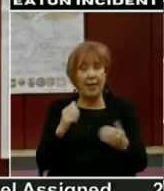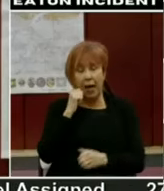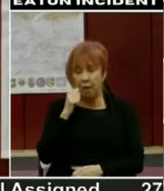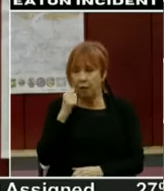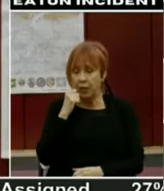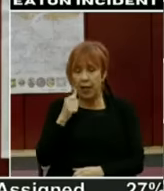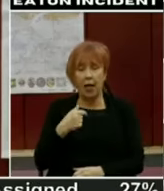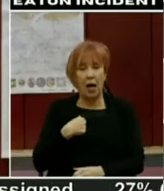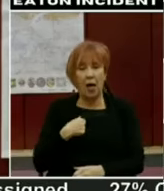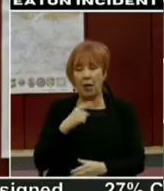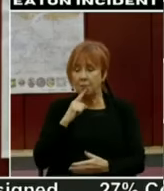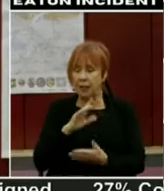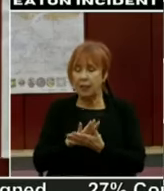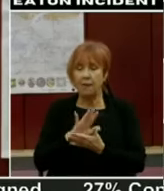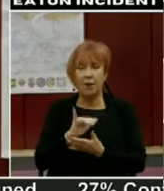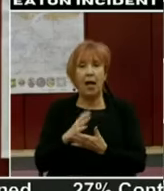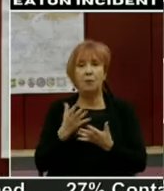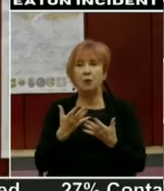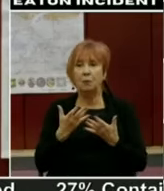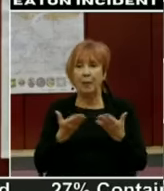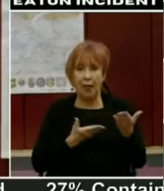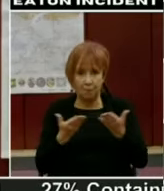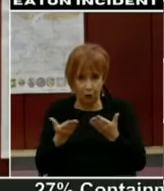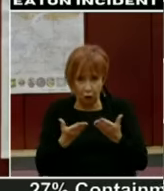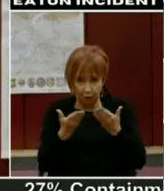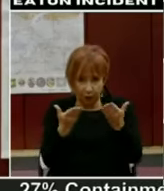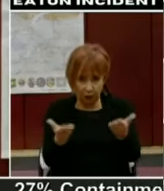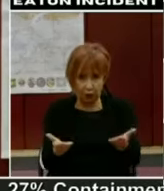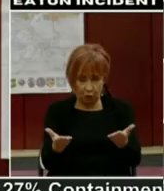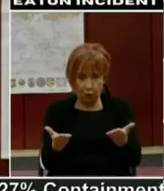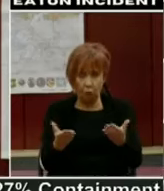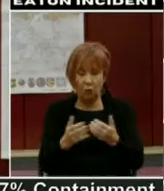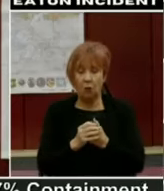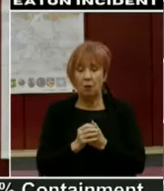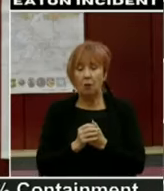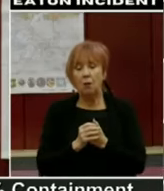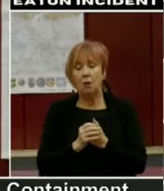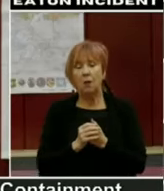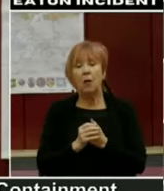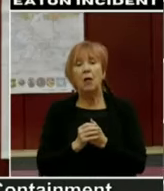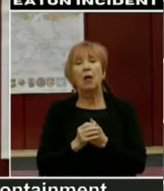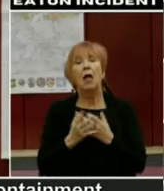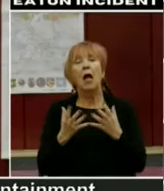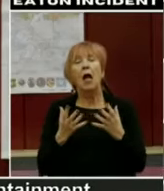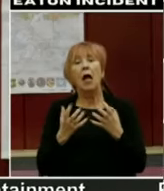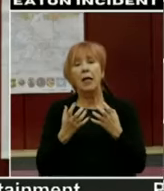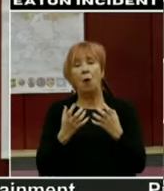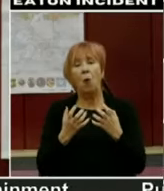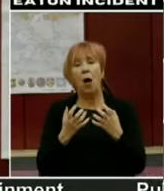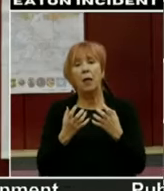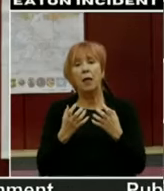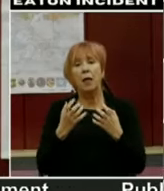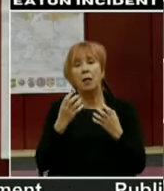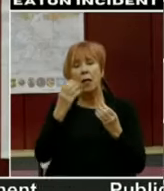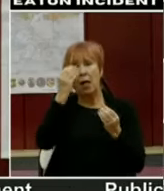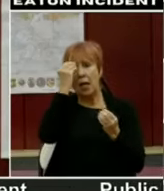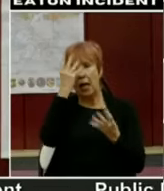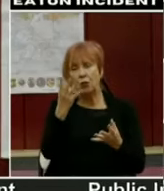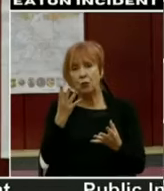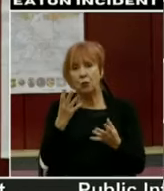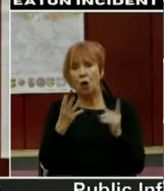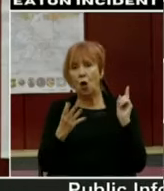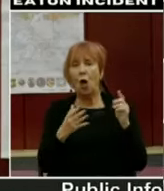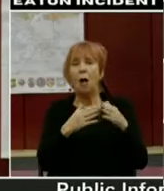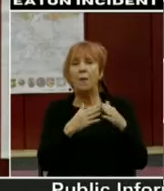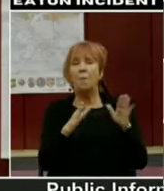really appreciate the outstanding leadership. And I want to note that the public health officer here in